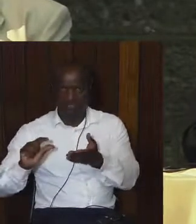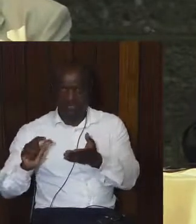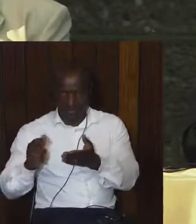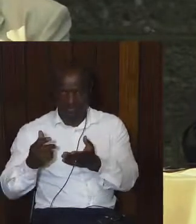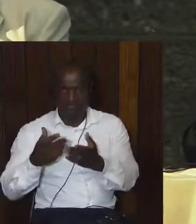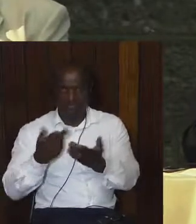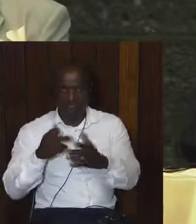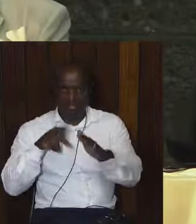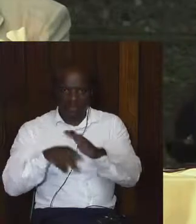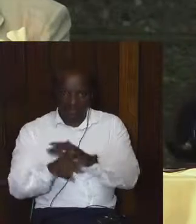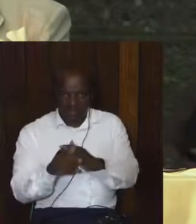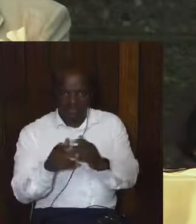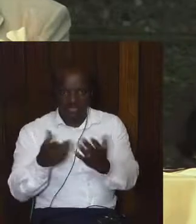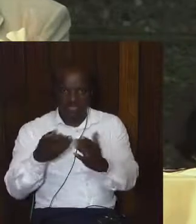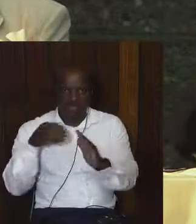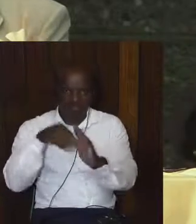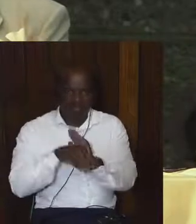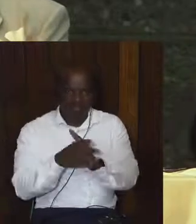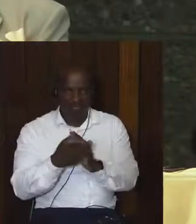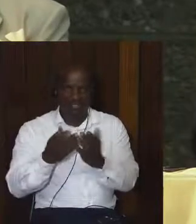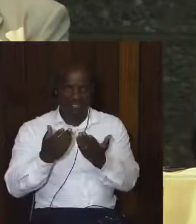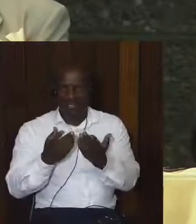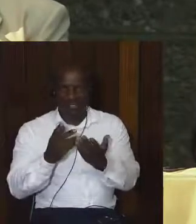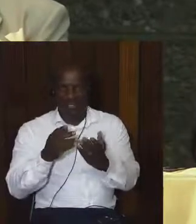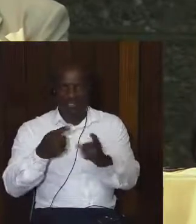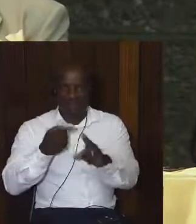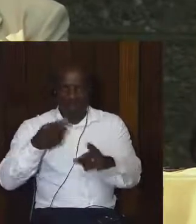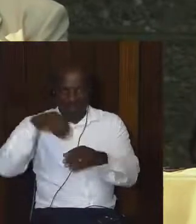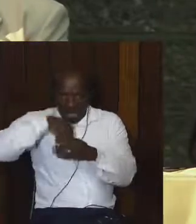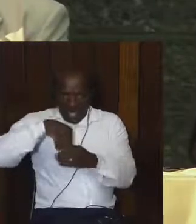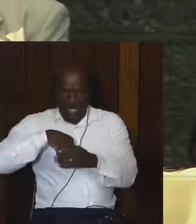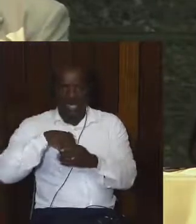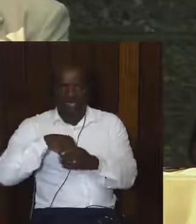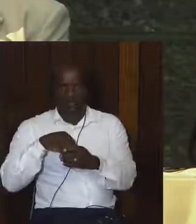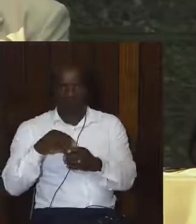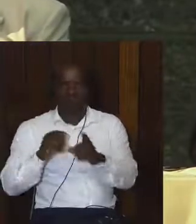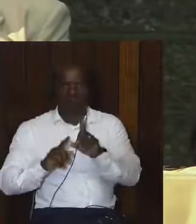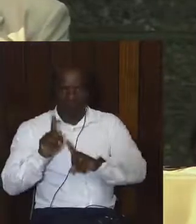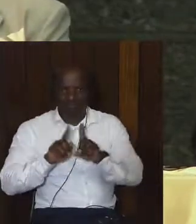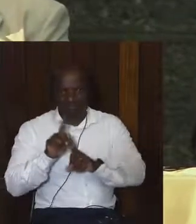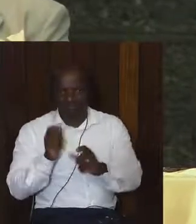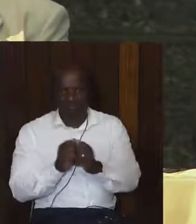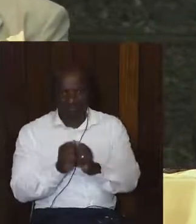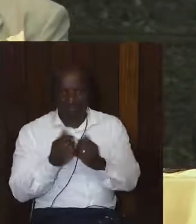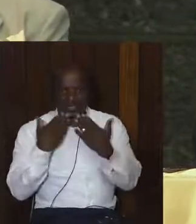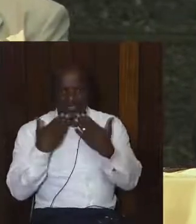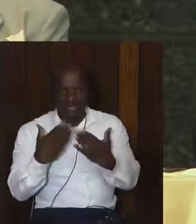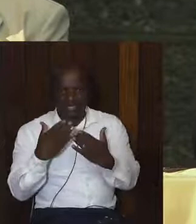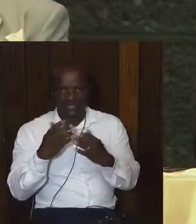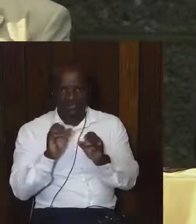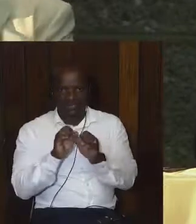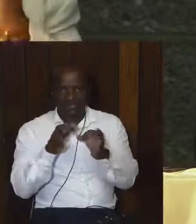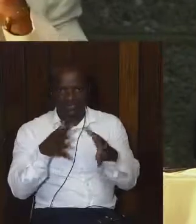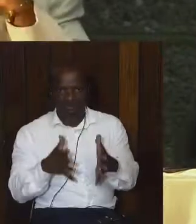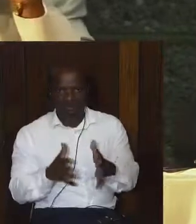affected, but internal shifts in the department have taken place. Thank you, Chair.